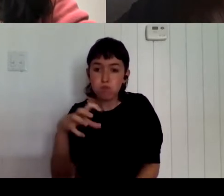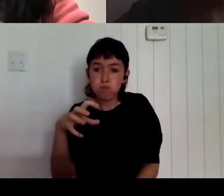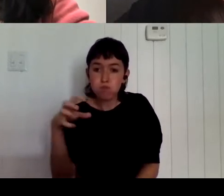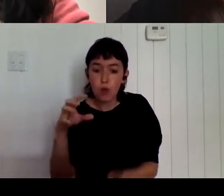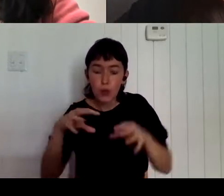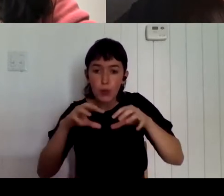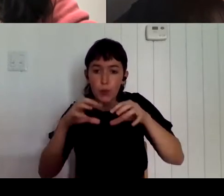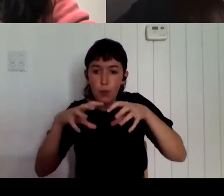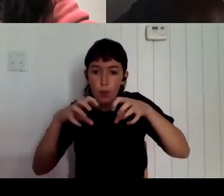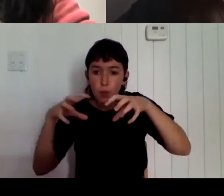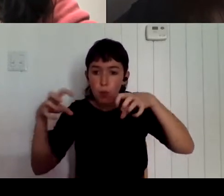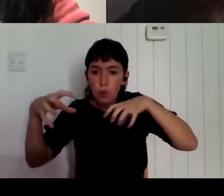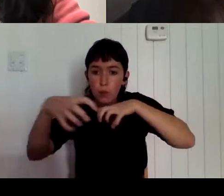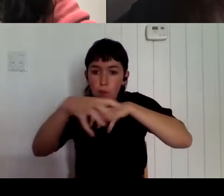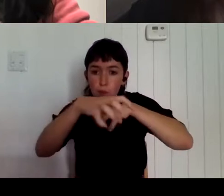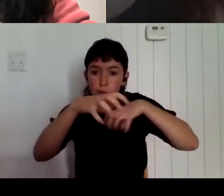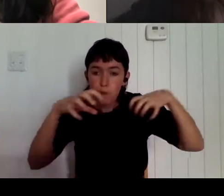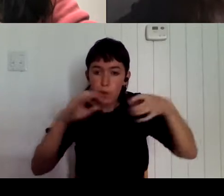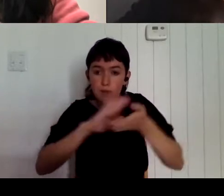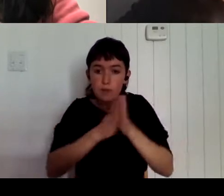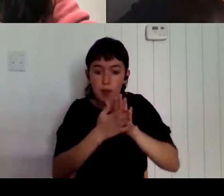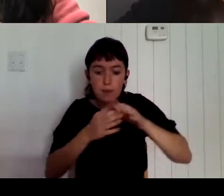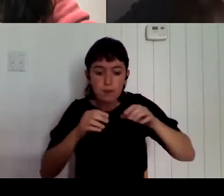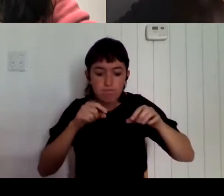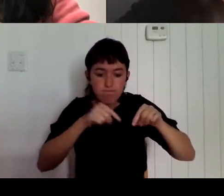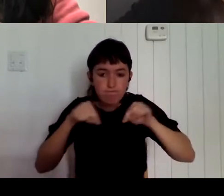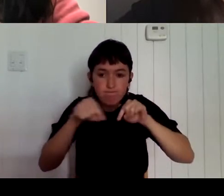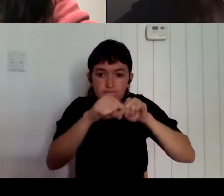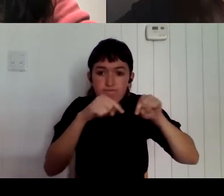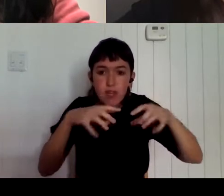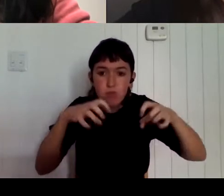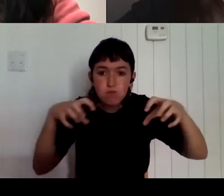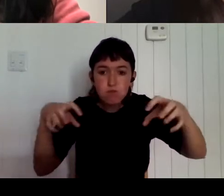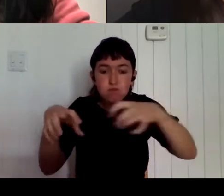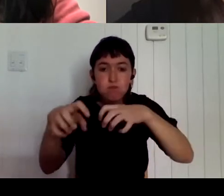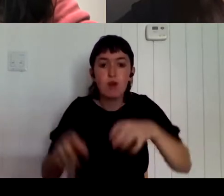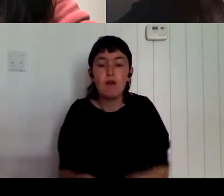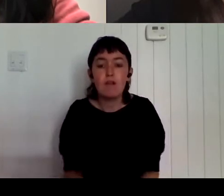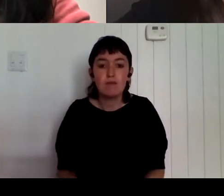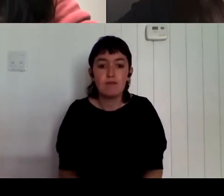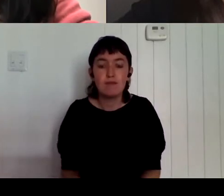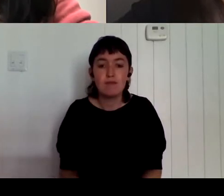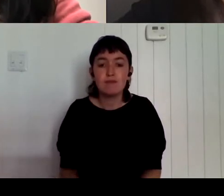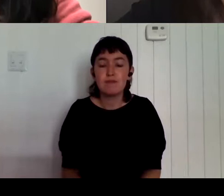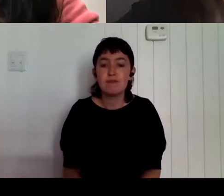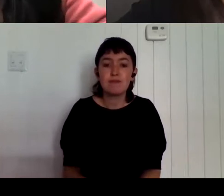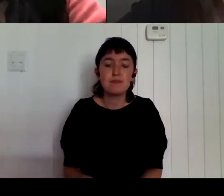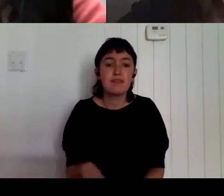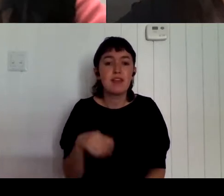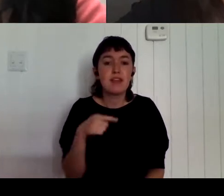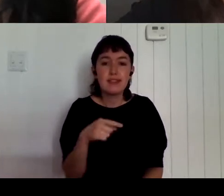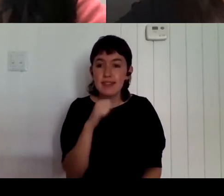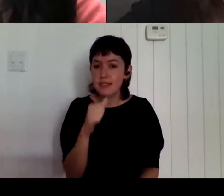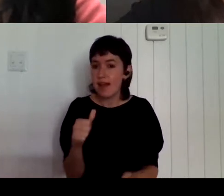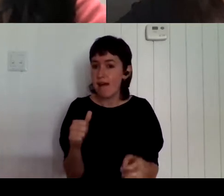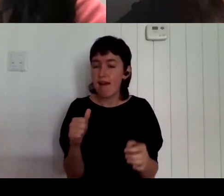And because they don't wind up dividing more to give you more cells. And I'm